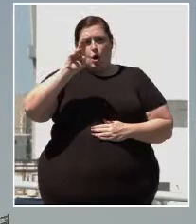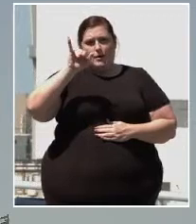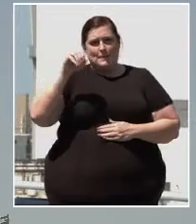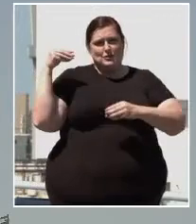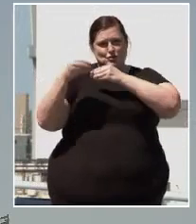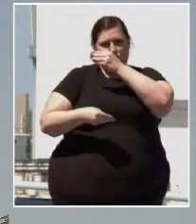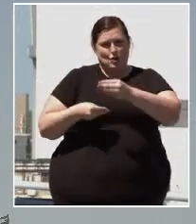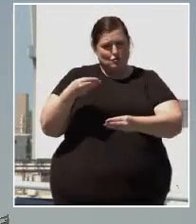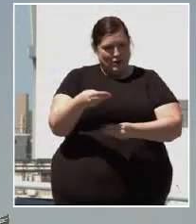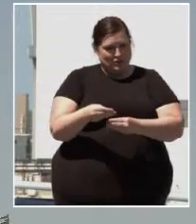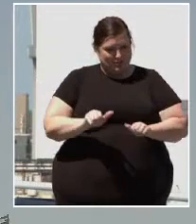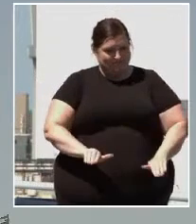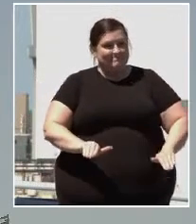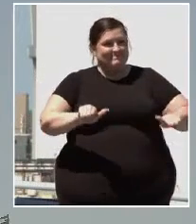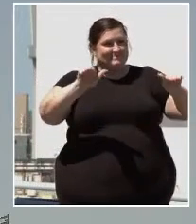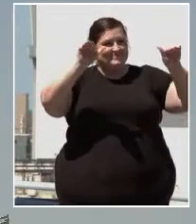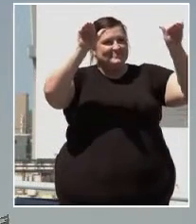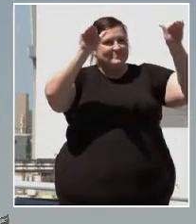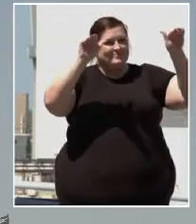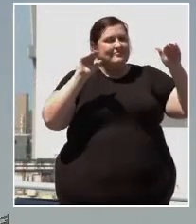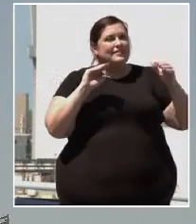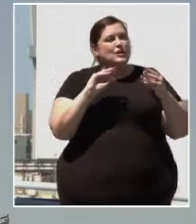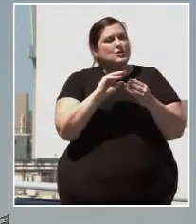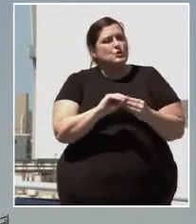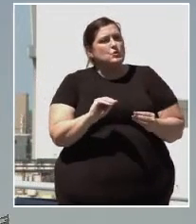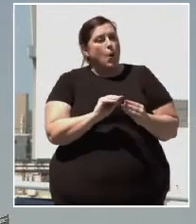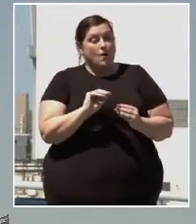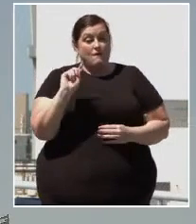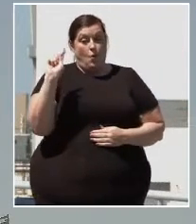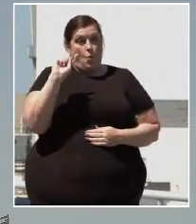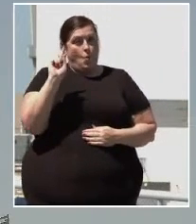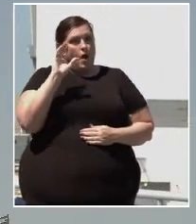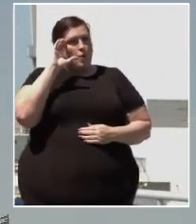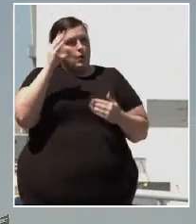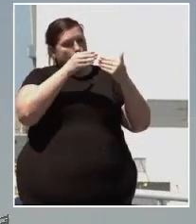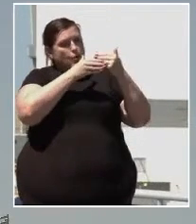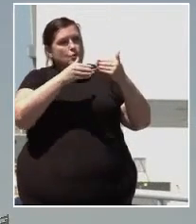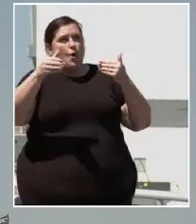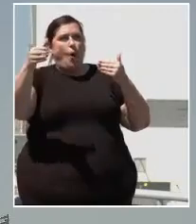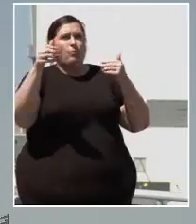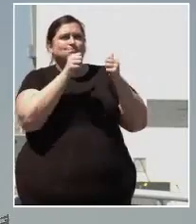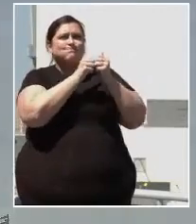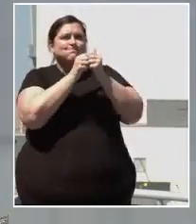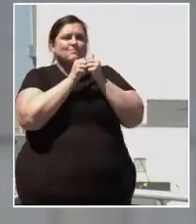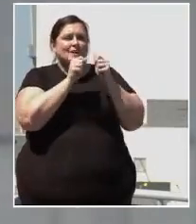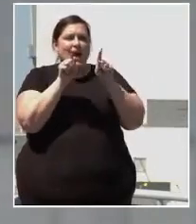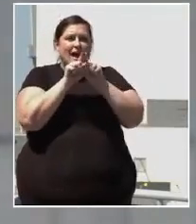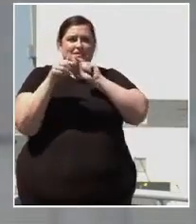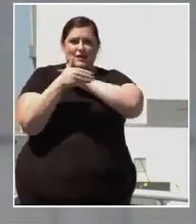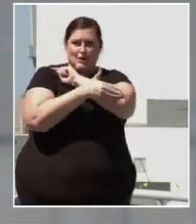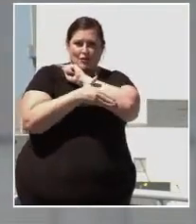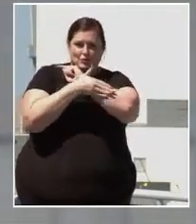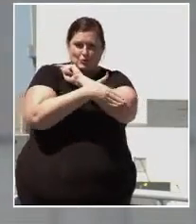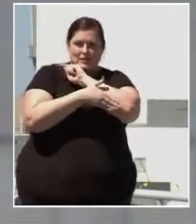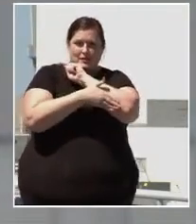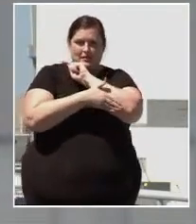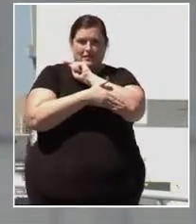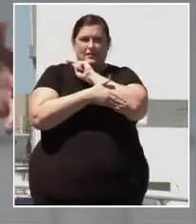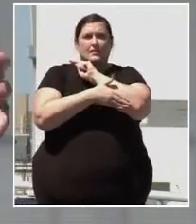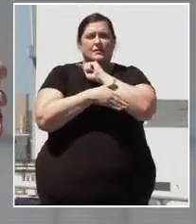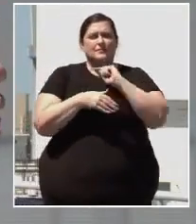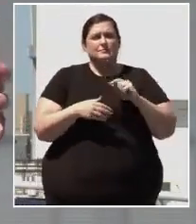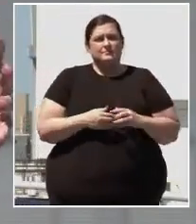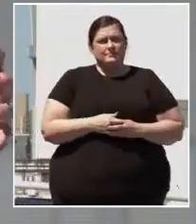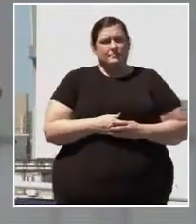generation it's also a story of where we are going as a country we were in